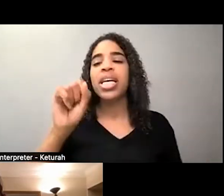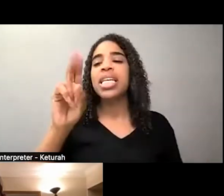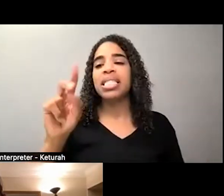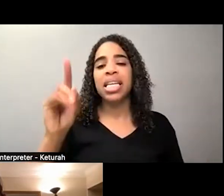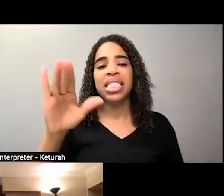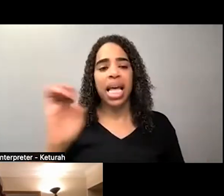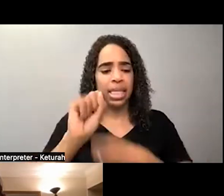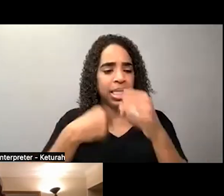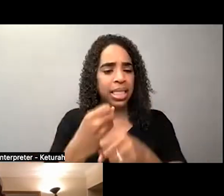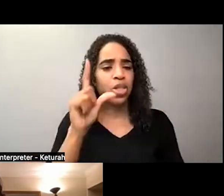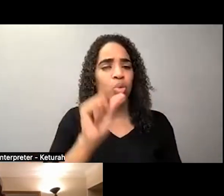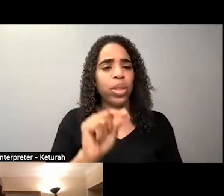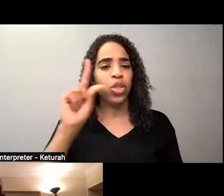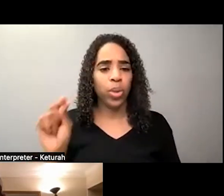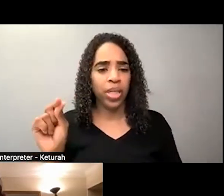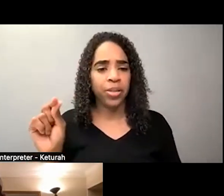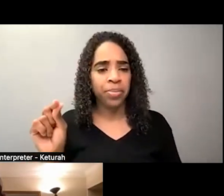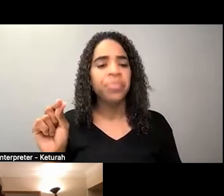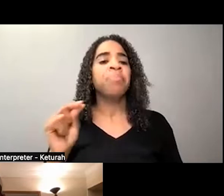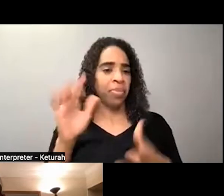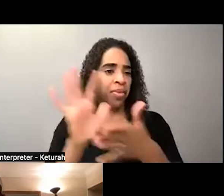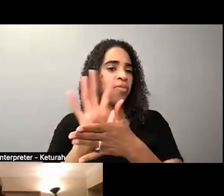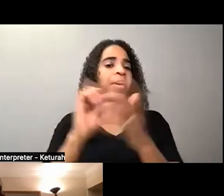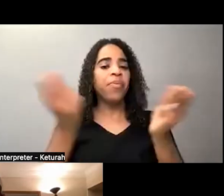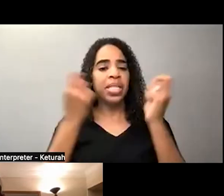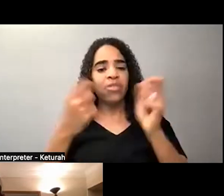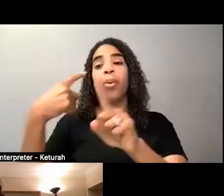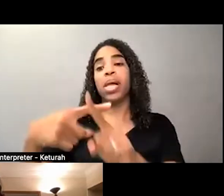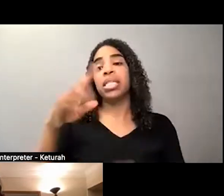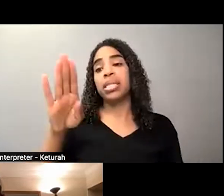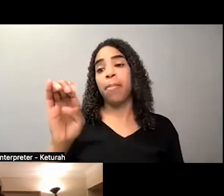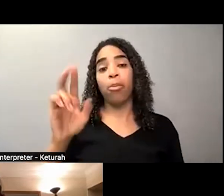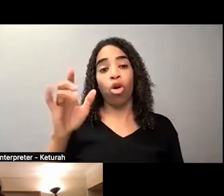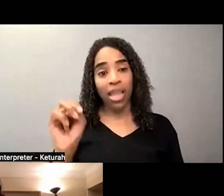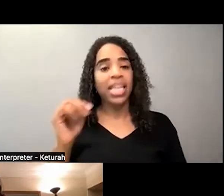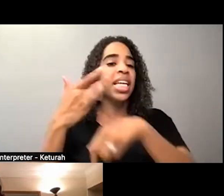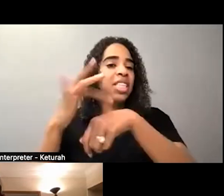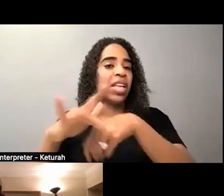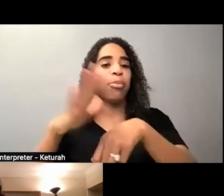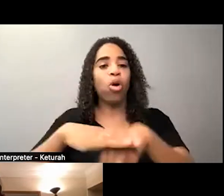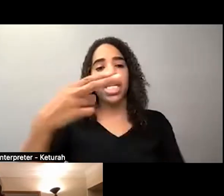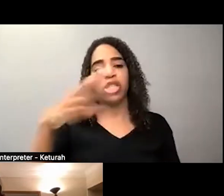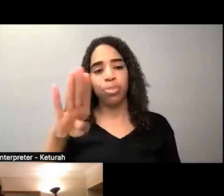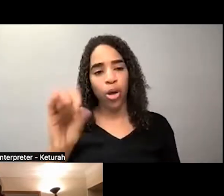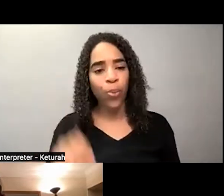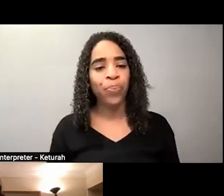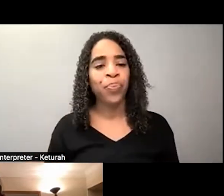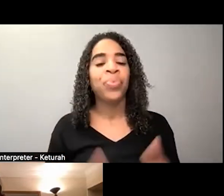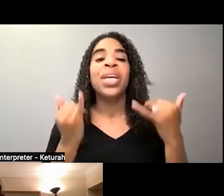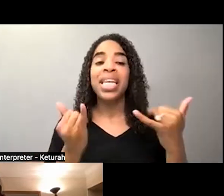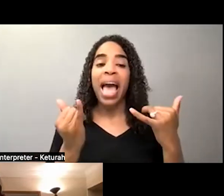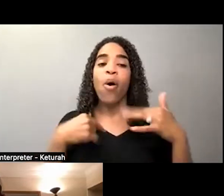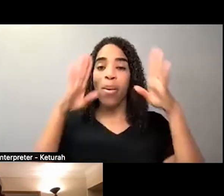Sundance 2020 Film Festival, as well as Berlin, and is available on HBO. And now I'm working